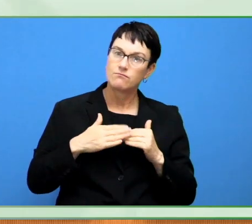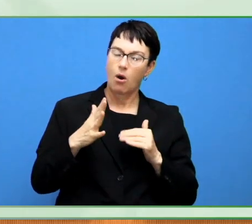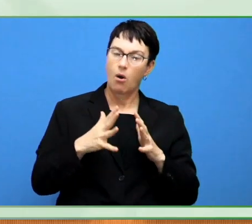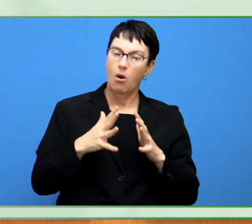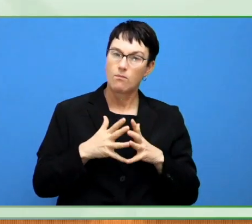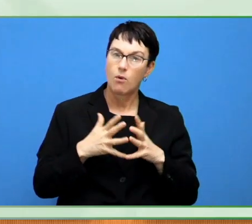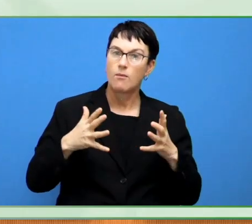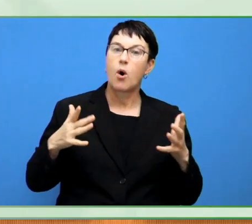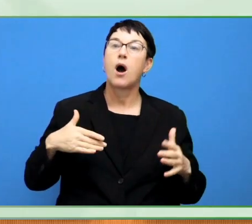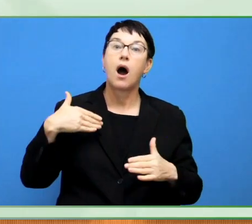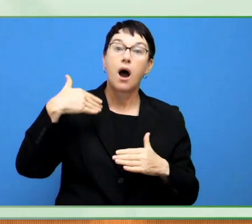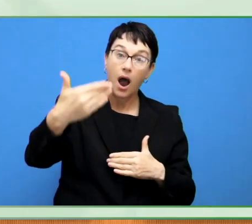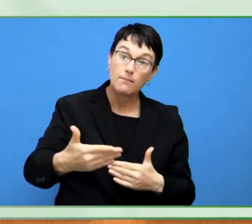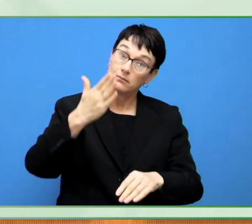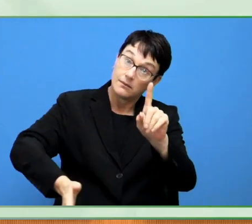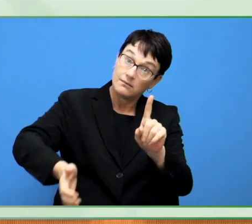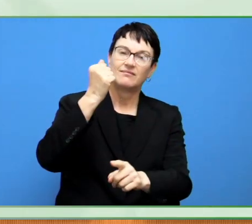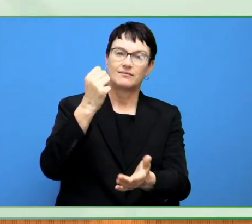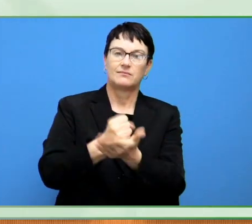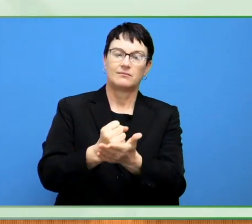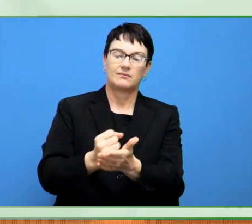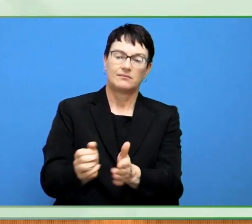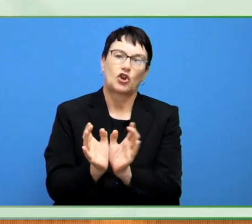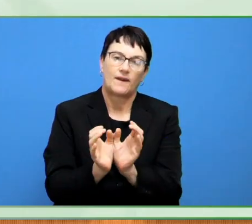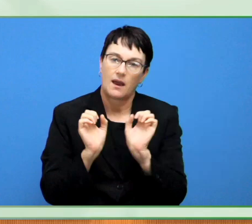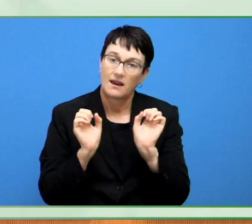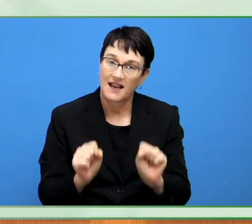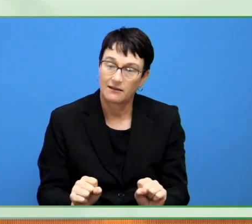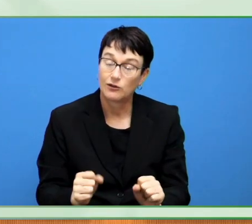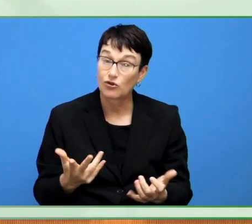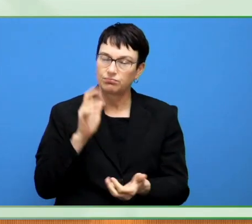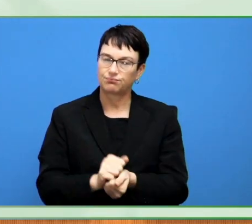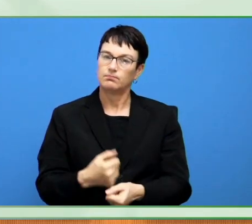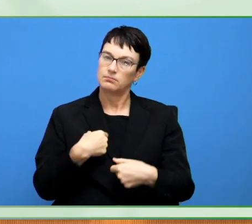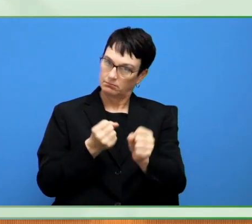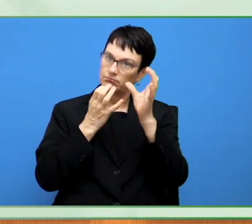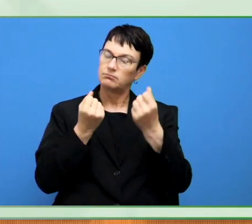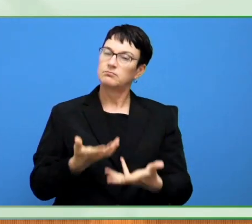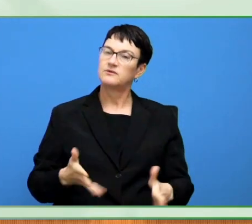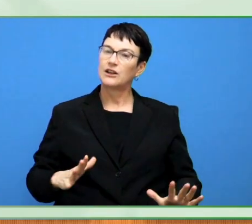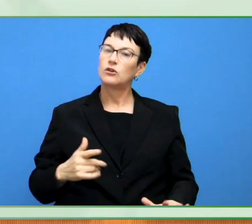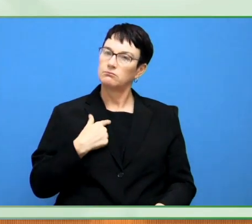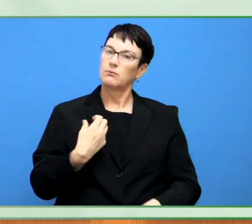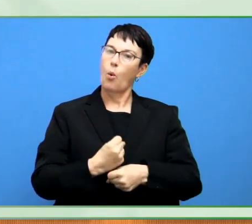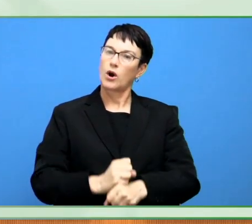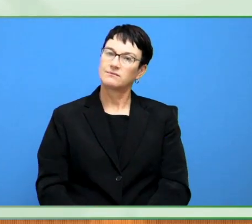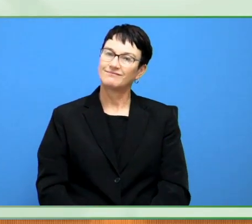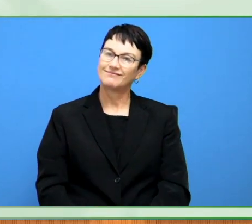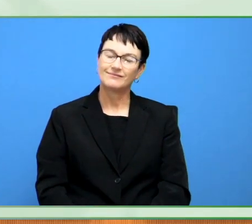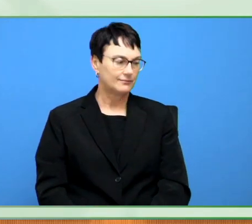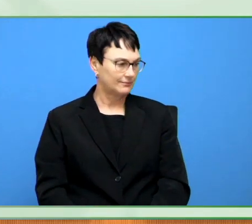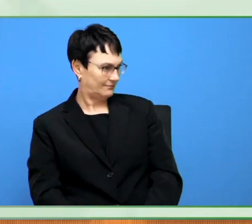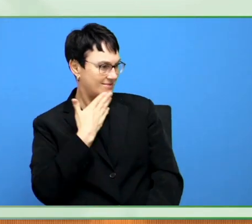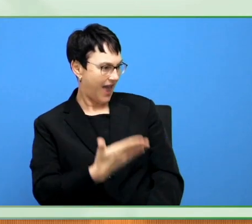So in a nutshell, that's what we do. Thank you very much for the invitation. That was amazing. Thank you so